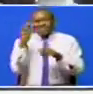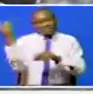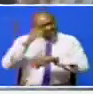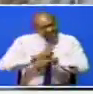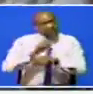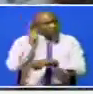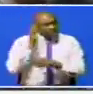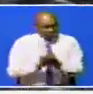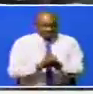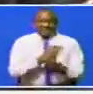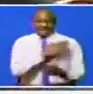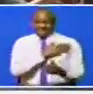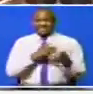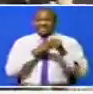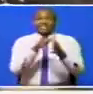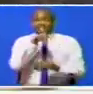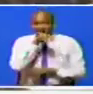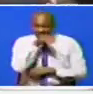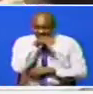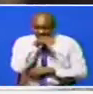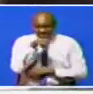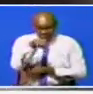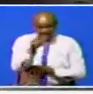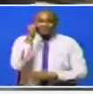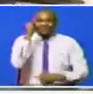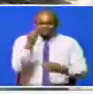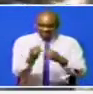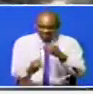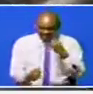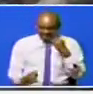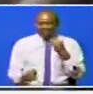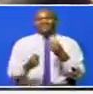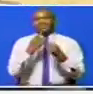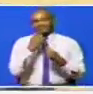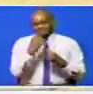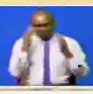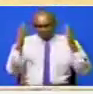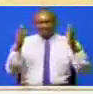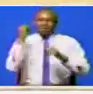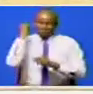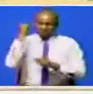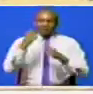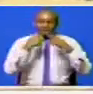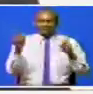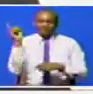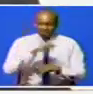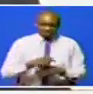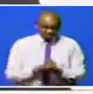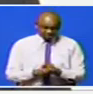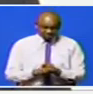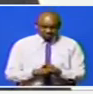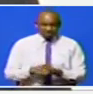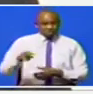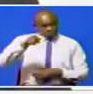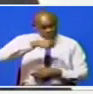3 days, NASA leader Raila Amolo Odinga has finally dropped his big political announcement. We